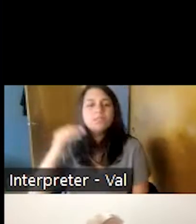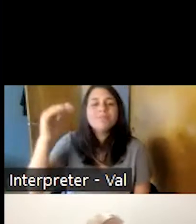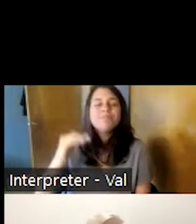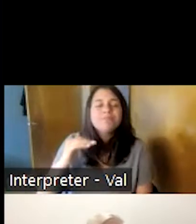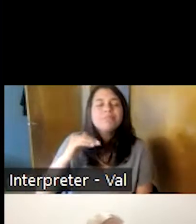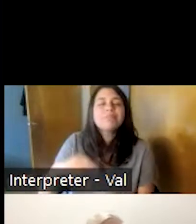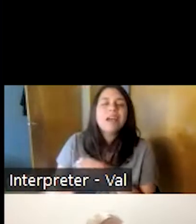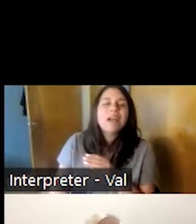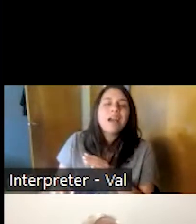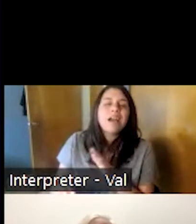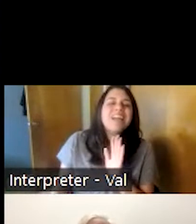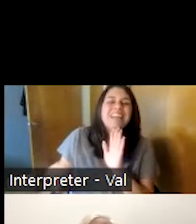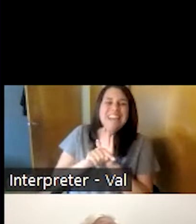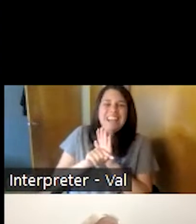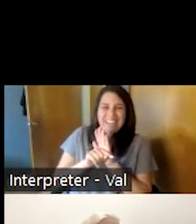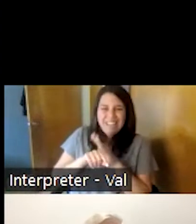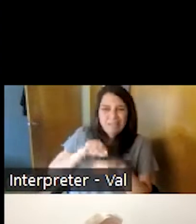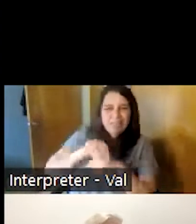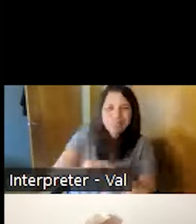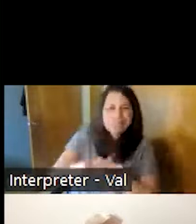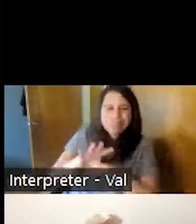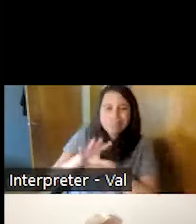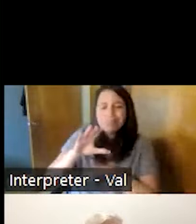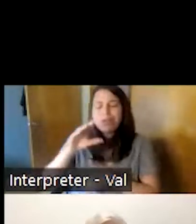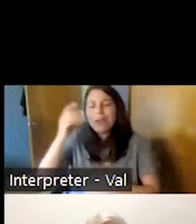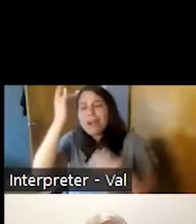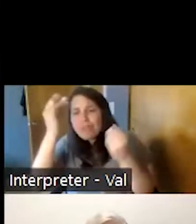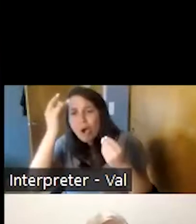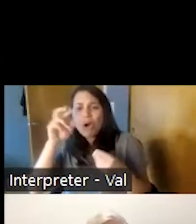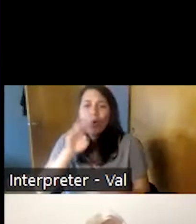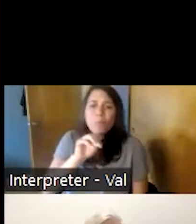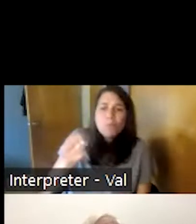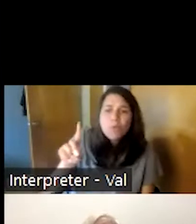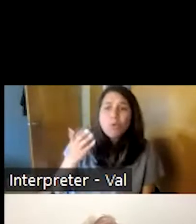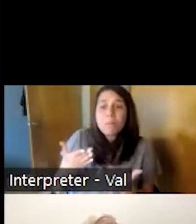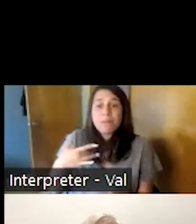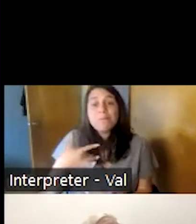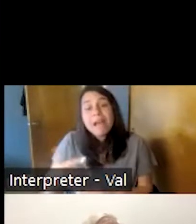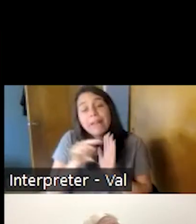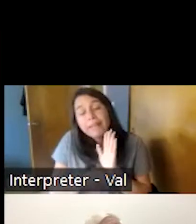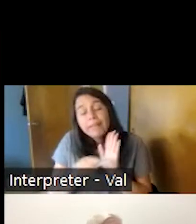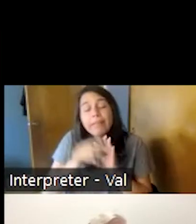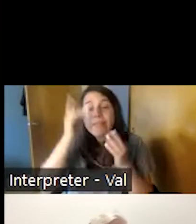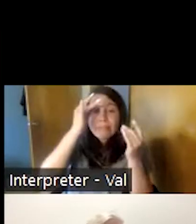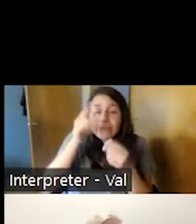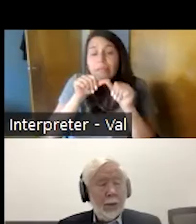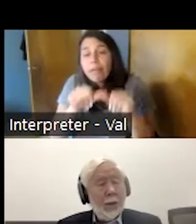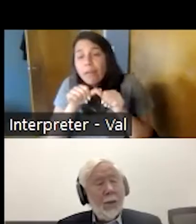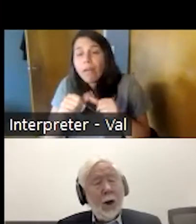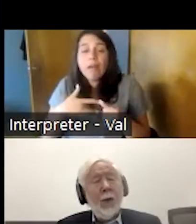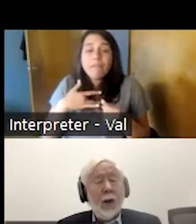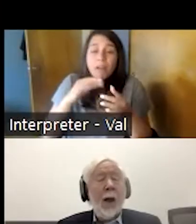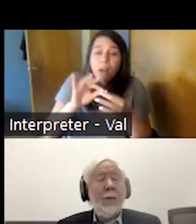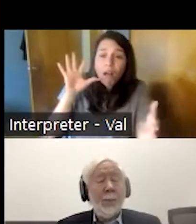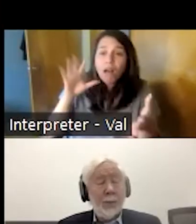cognition or mood, such as inability to remember parts of an event or persistent negative feelings or detachment from others.